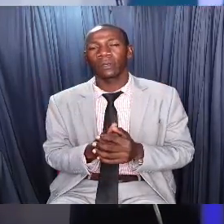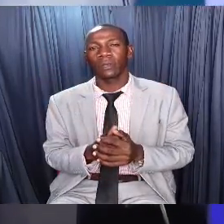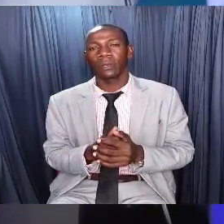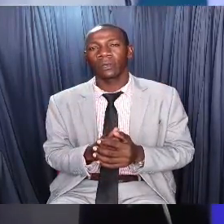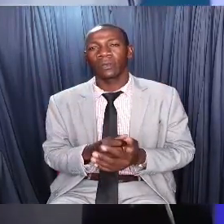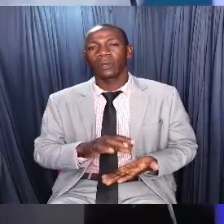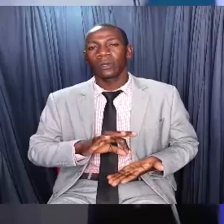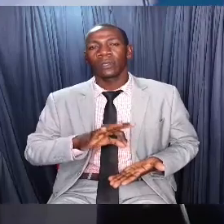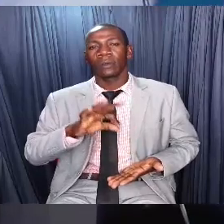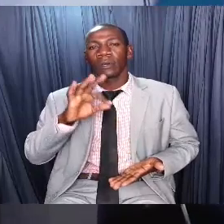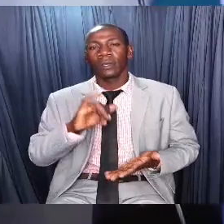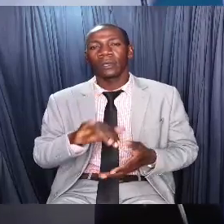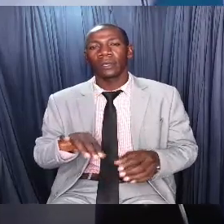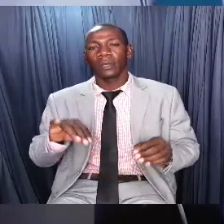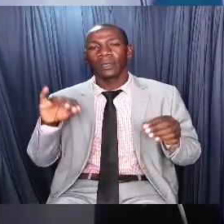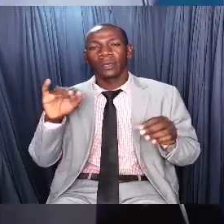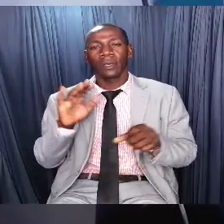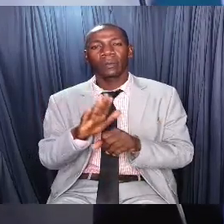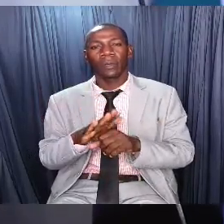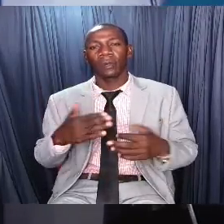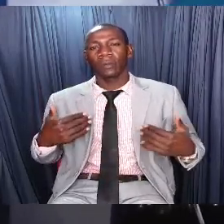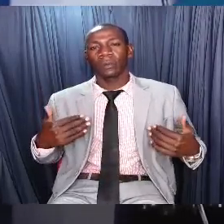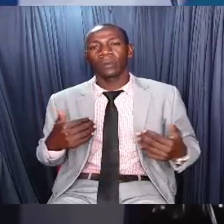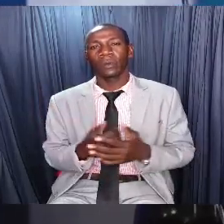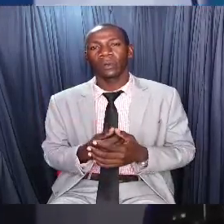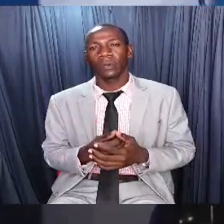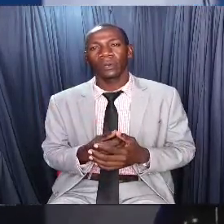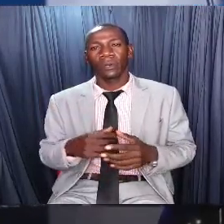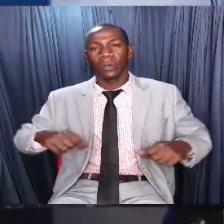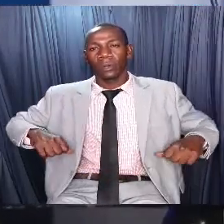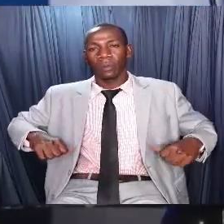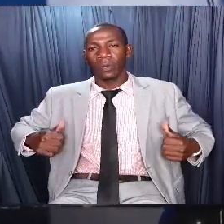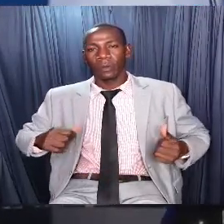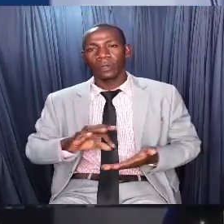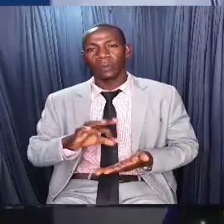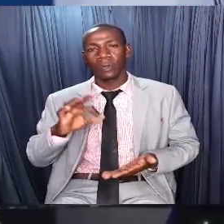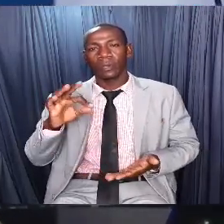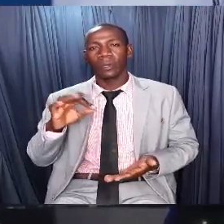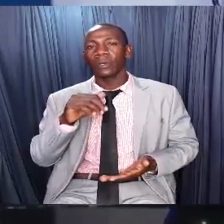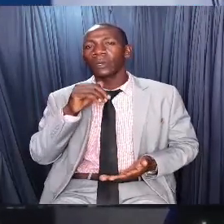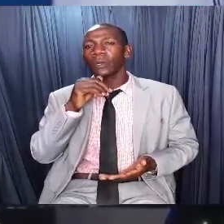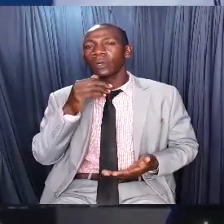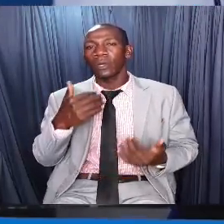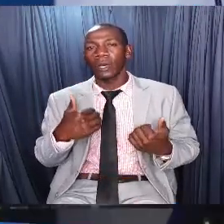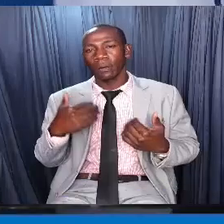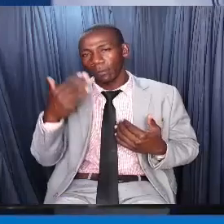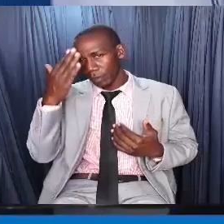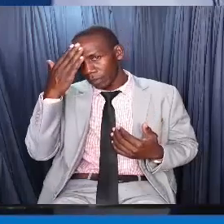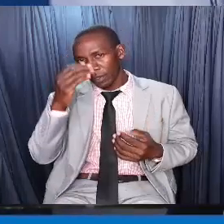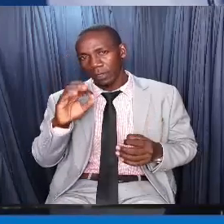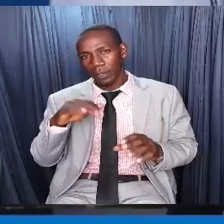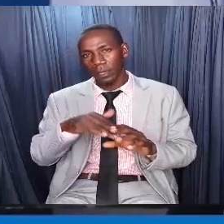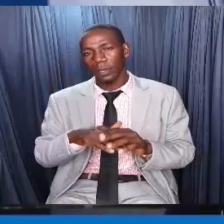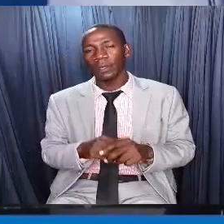Ile roho imesumbua watu sana. The spirit that really bothers people. Roho ya kiburi. Spirit of pride. Isiyo na toba. Without repentance